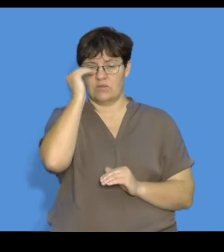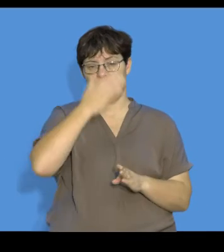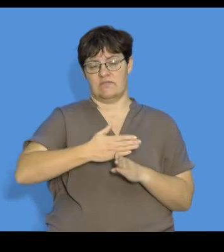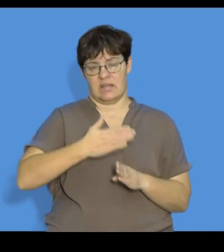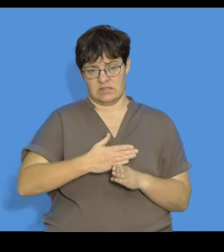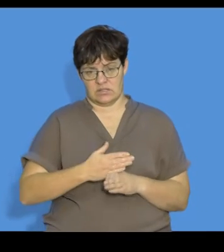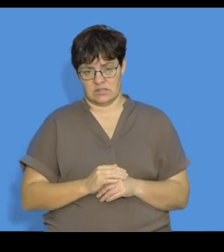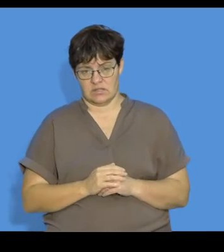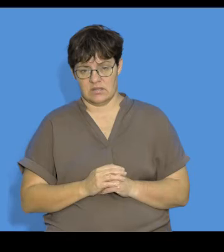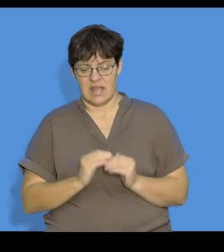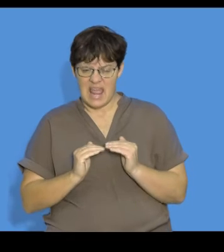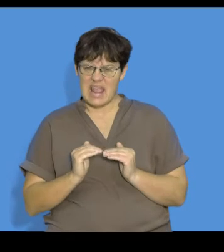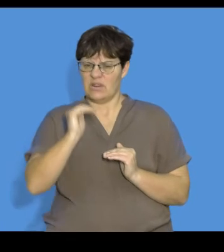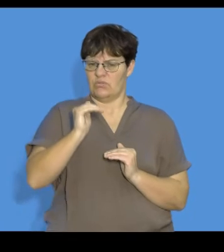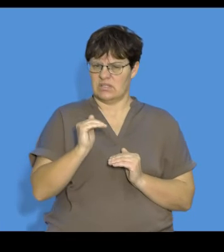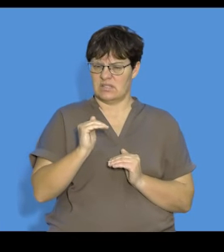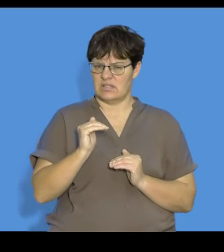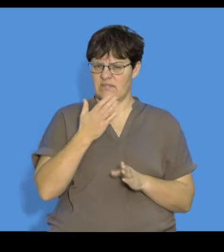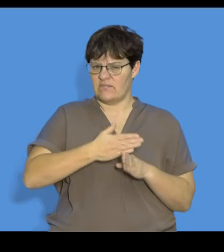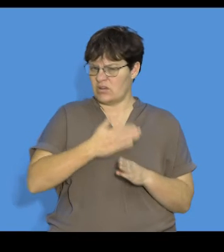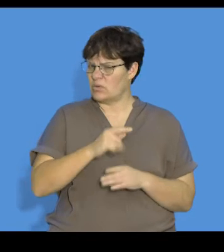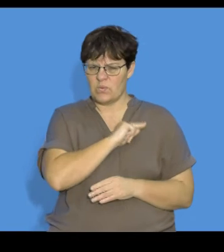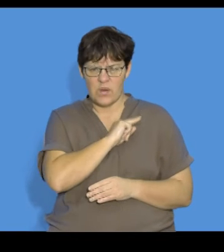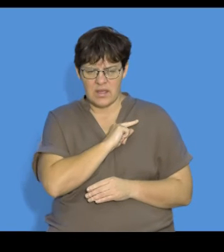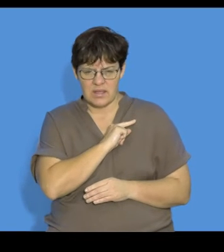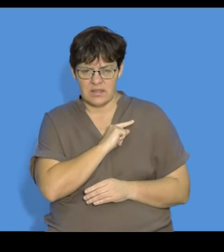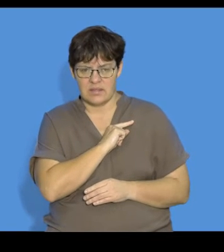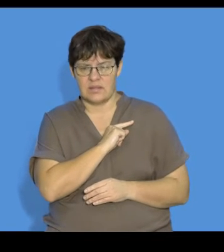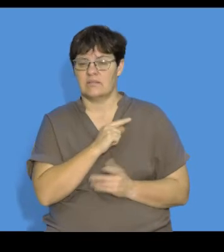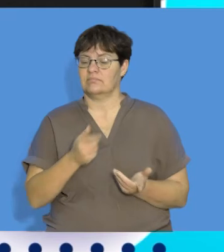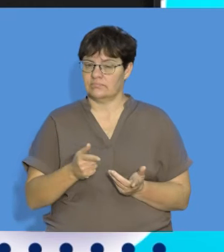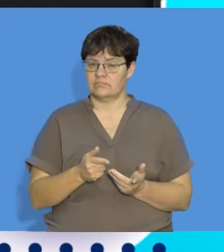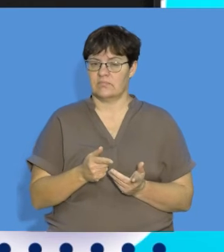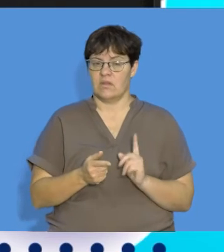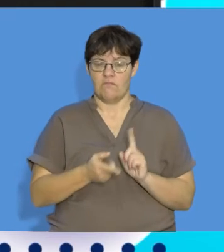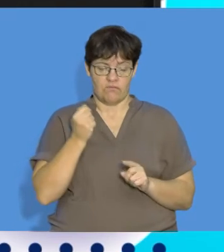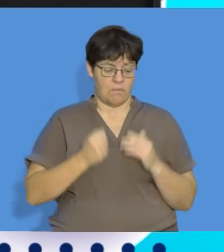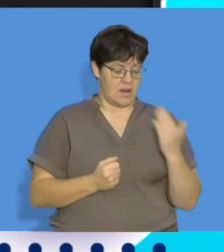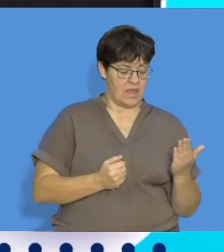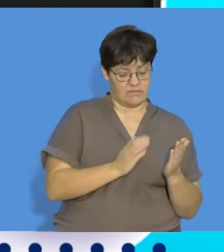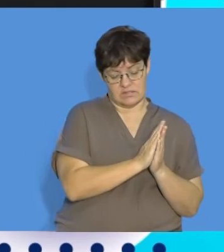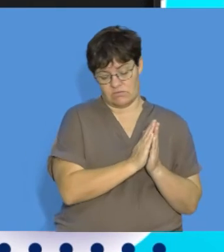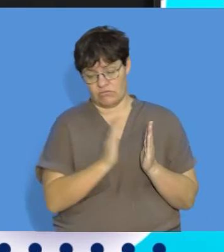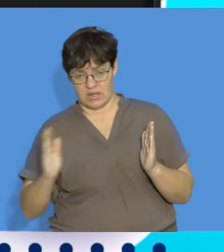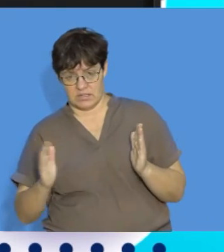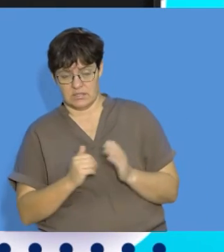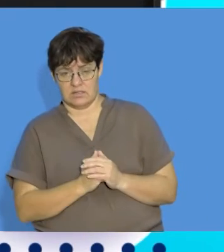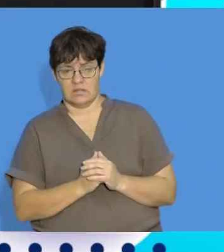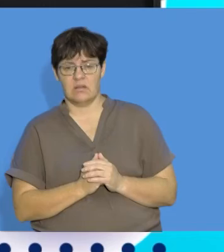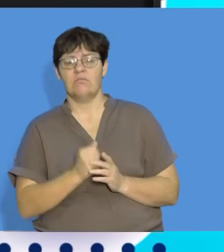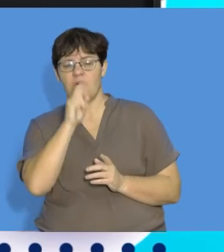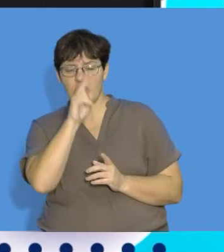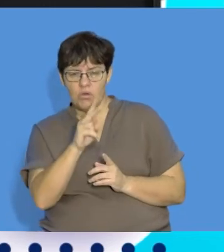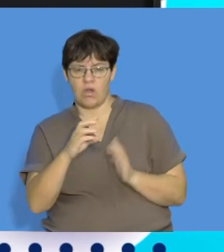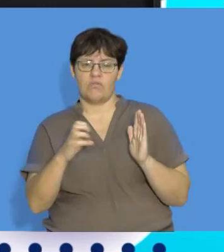function. And the reason we call it an increasing function is because as you are moving from left to right, because you